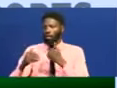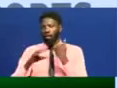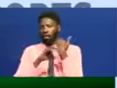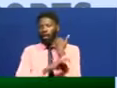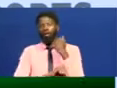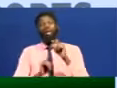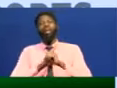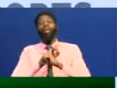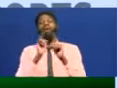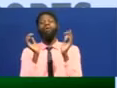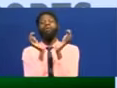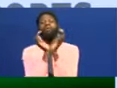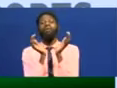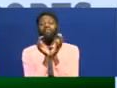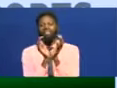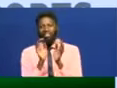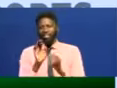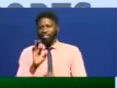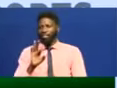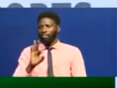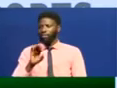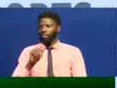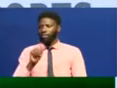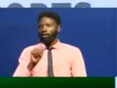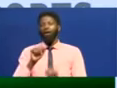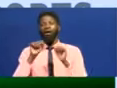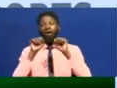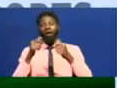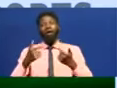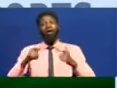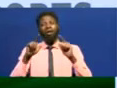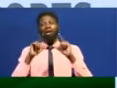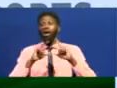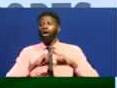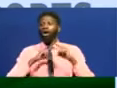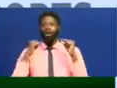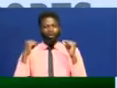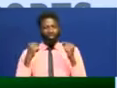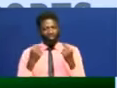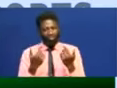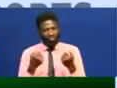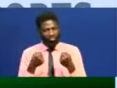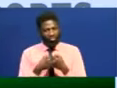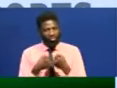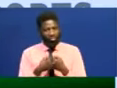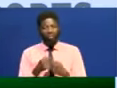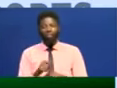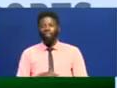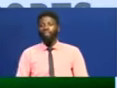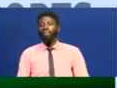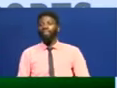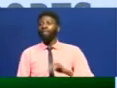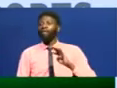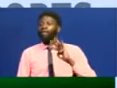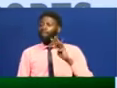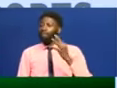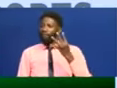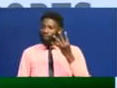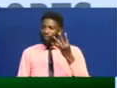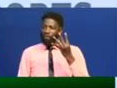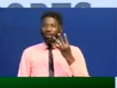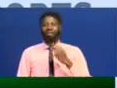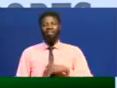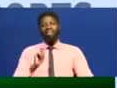host a game of that stature. Number four, Kenya's vibrant and varied creative